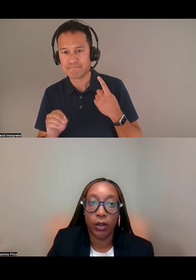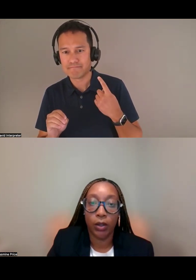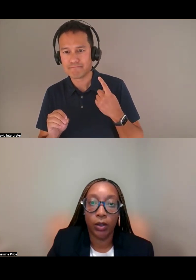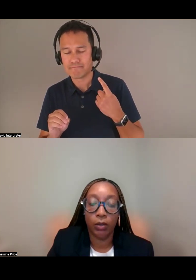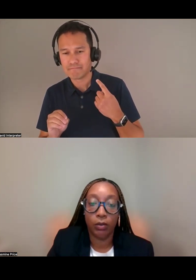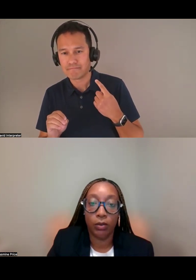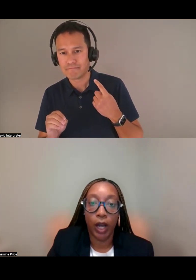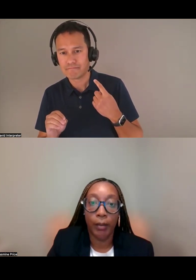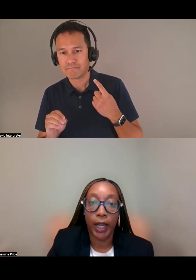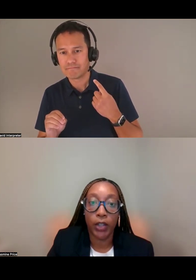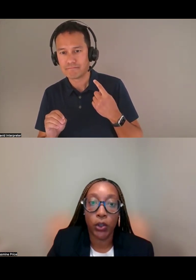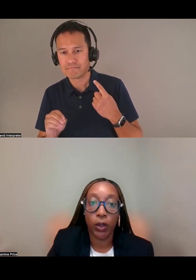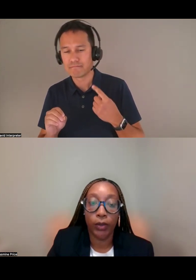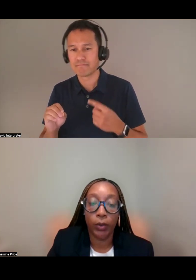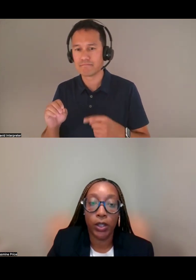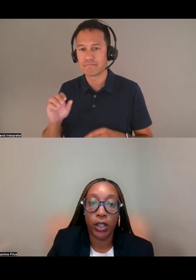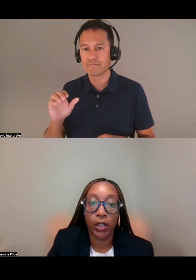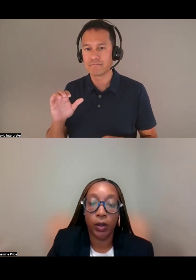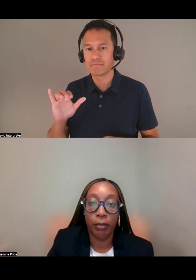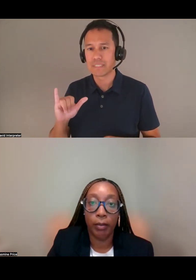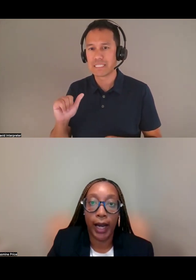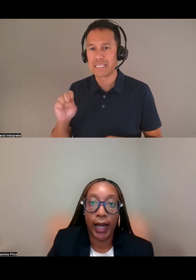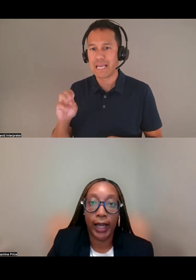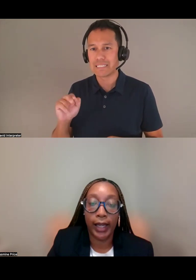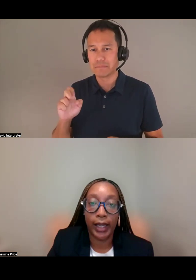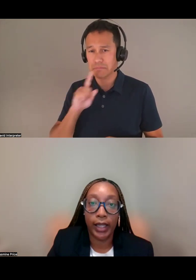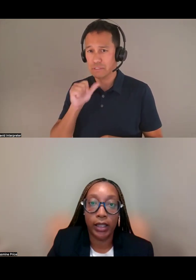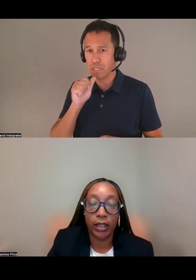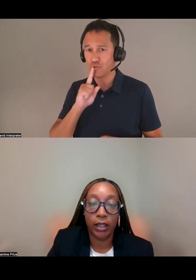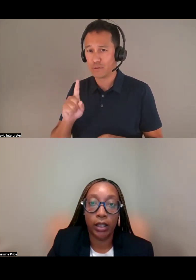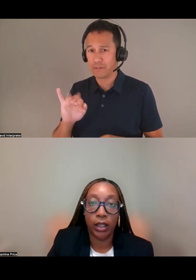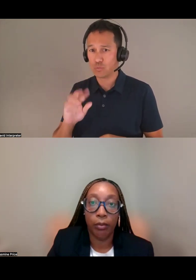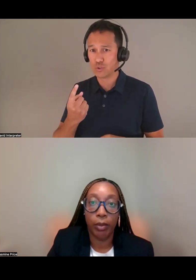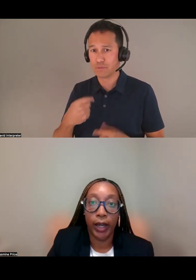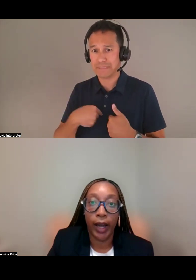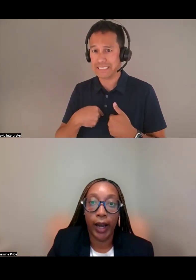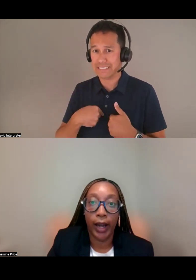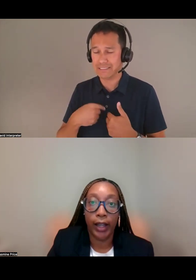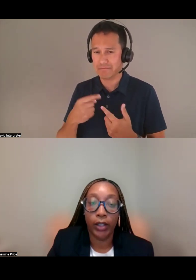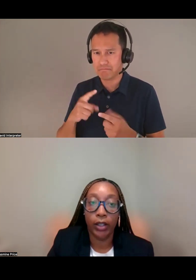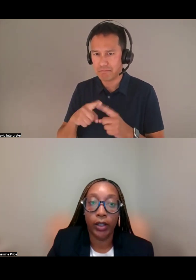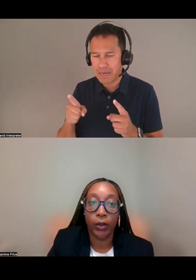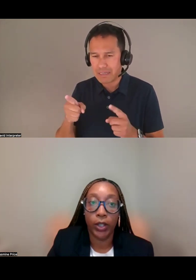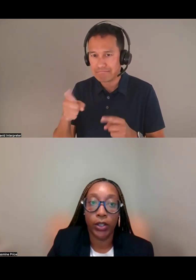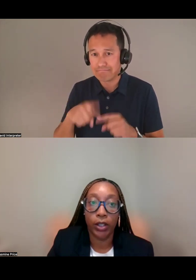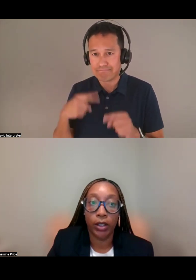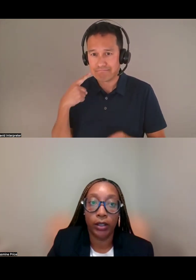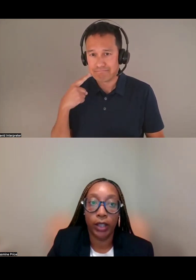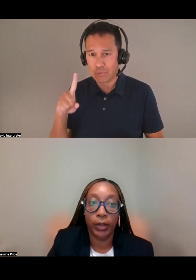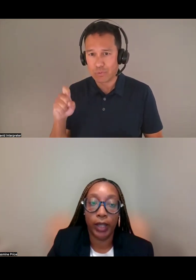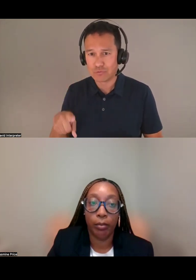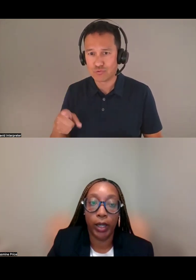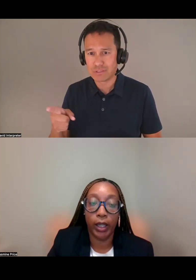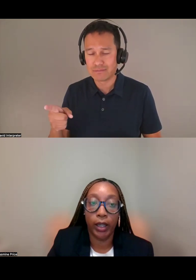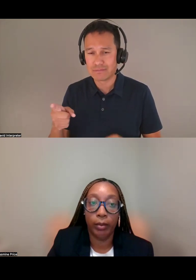follow-up testing? I'm not sure if it was just on my end, but I couldn't hear the question because